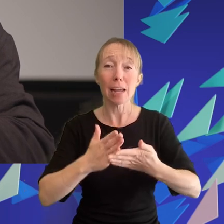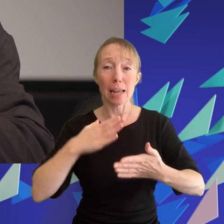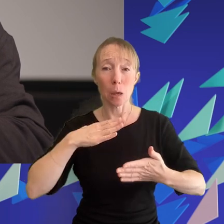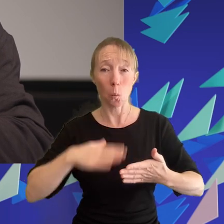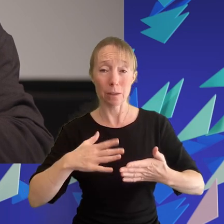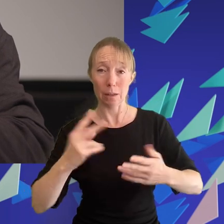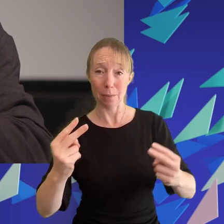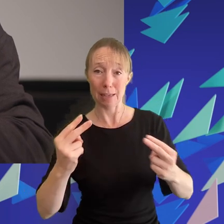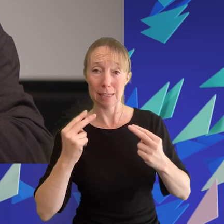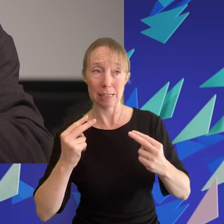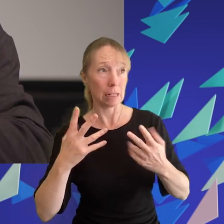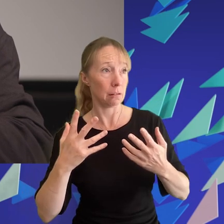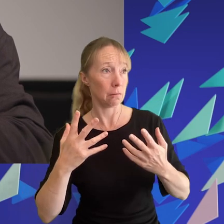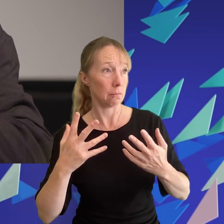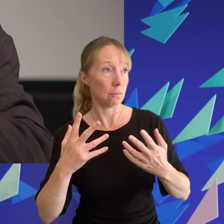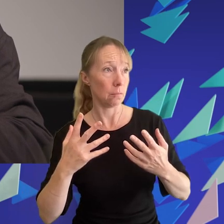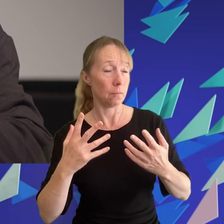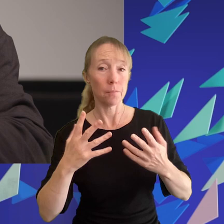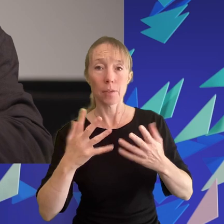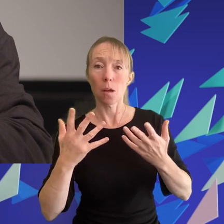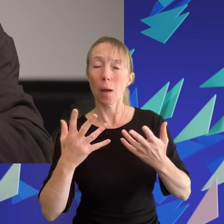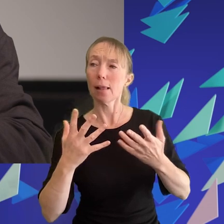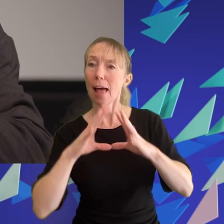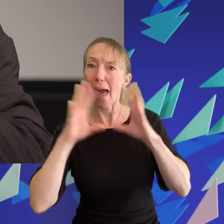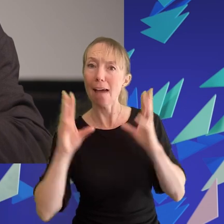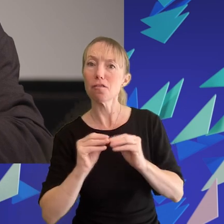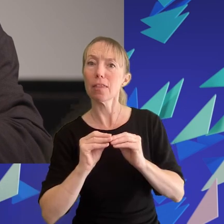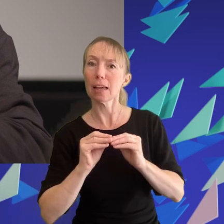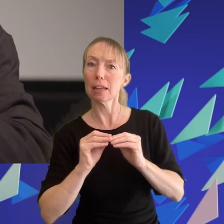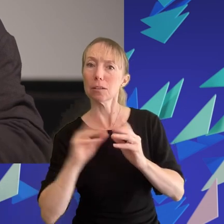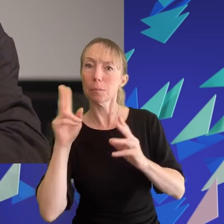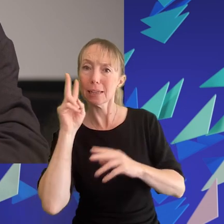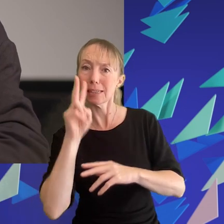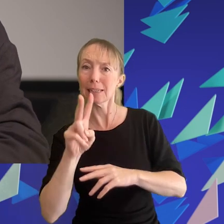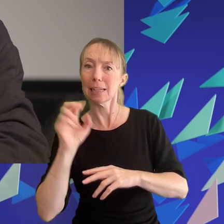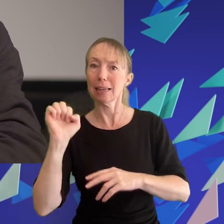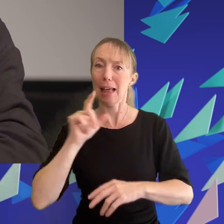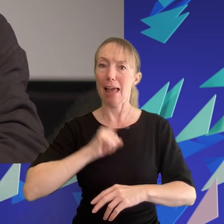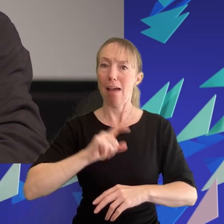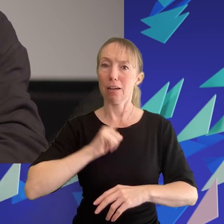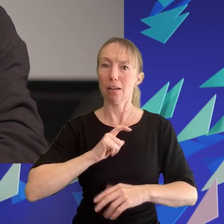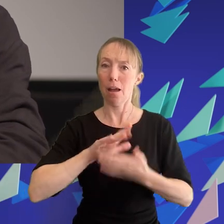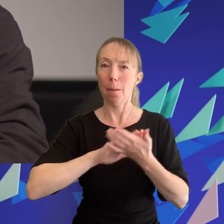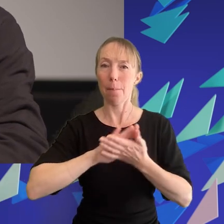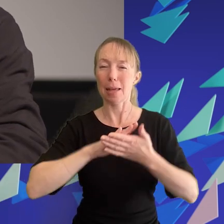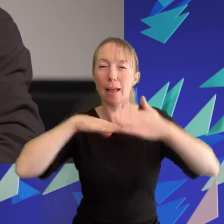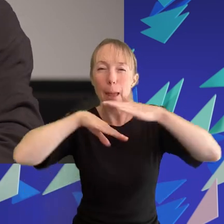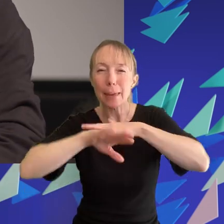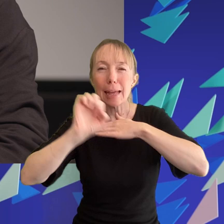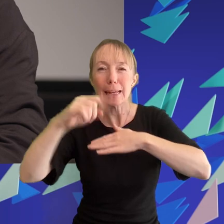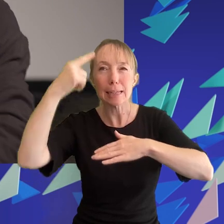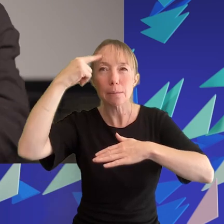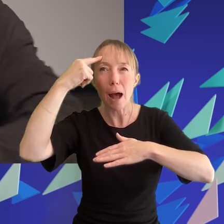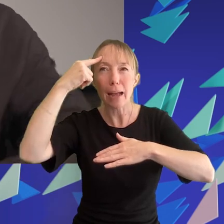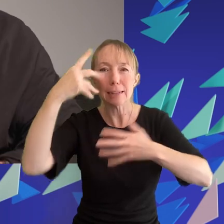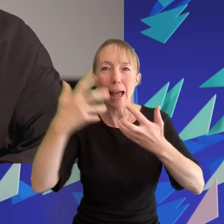be seeing everything in the point of view radically of the character in order to feel that I am in his mind and how